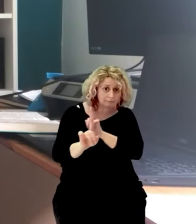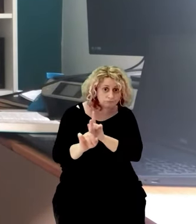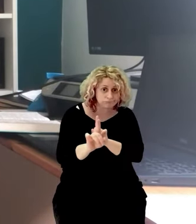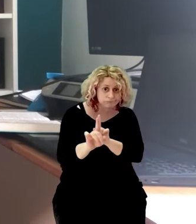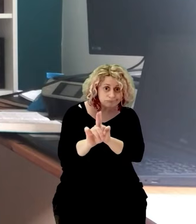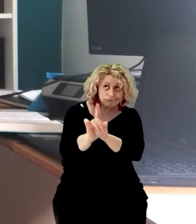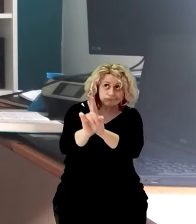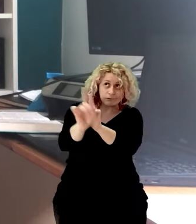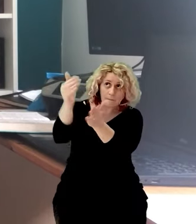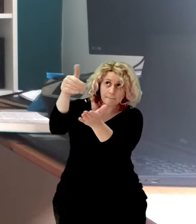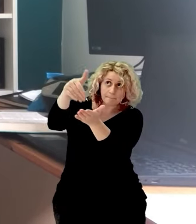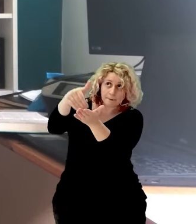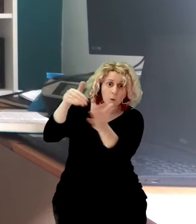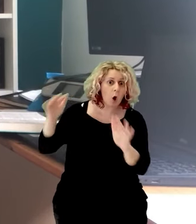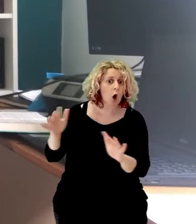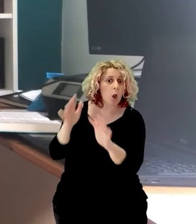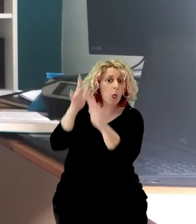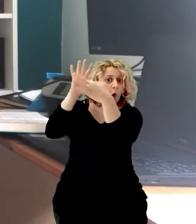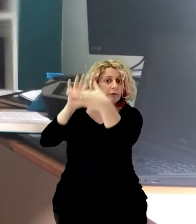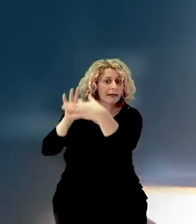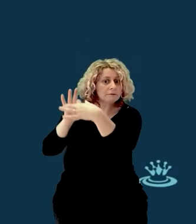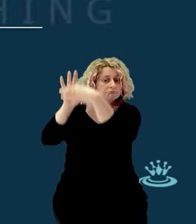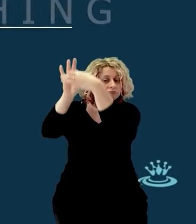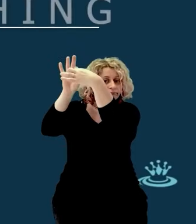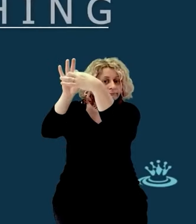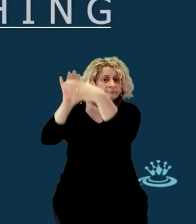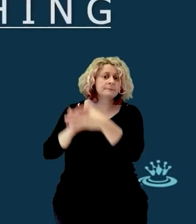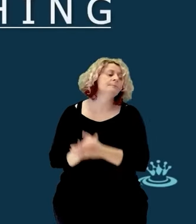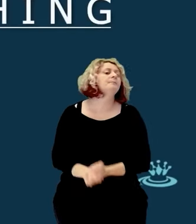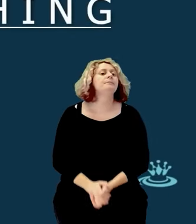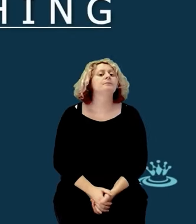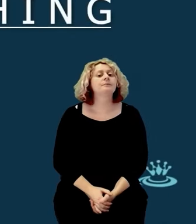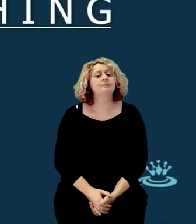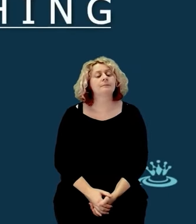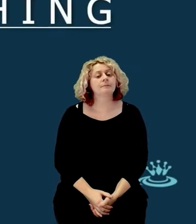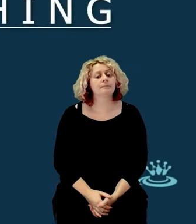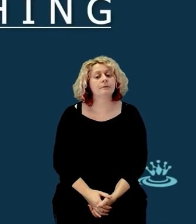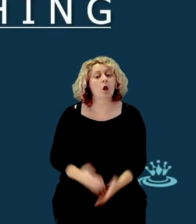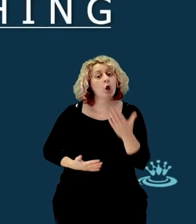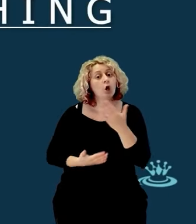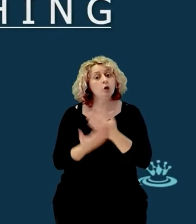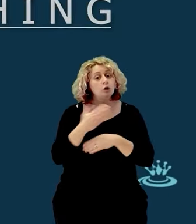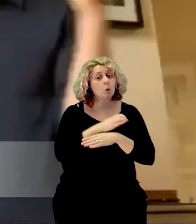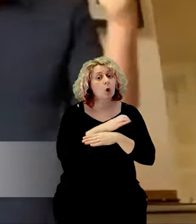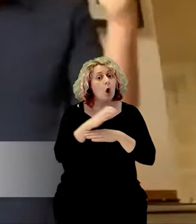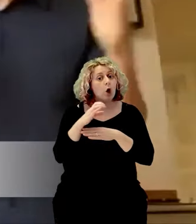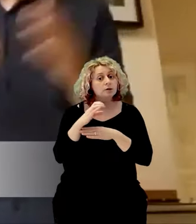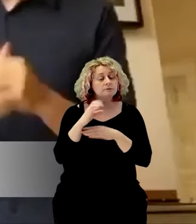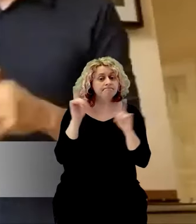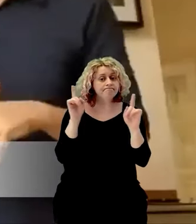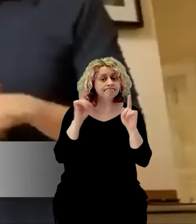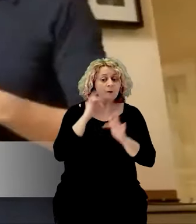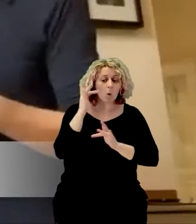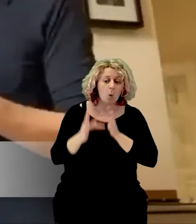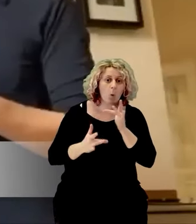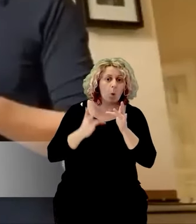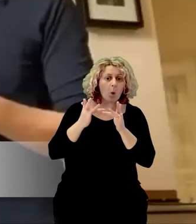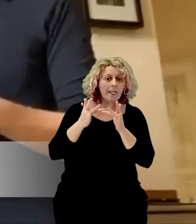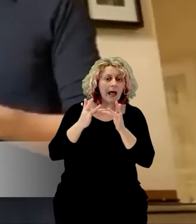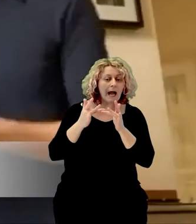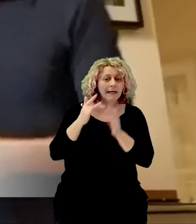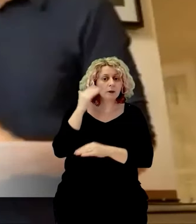before us and is getting us to glory. So a great day. Another innovative course we ran this year was online